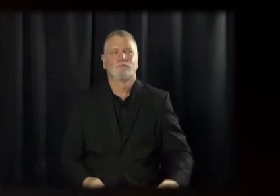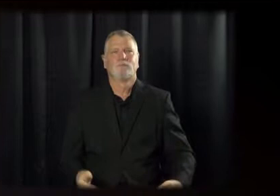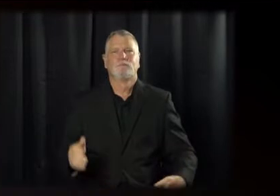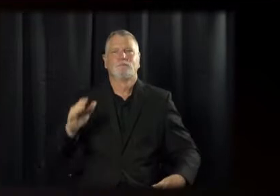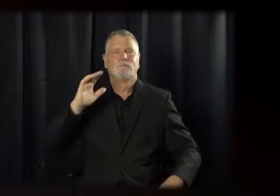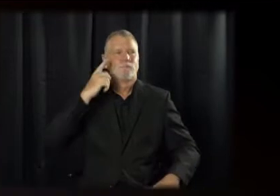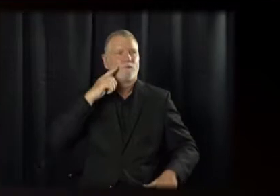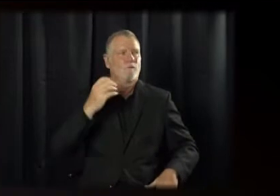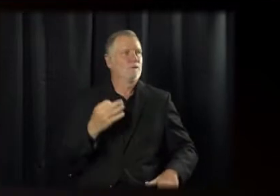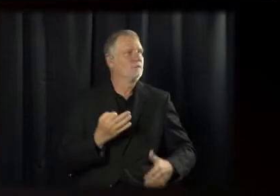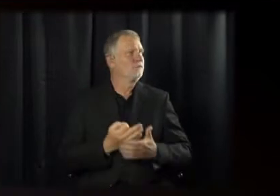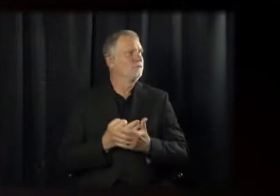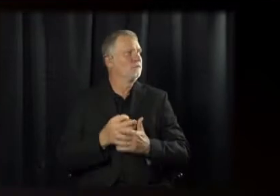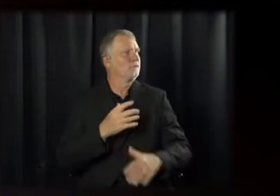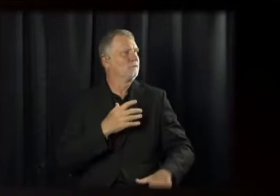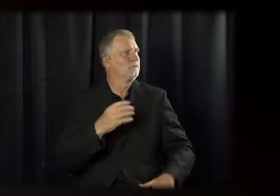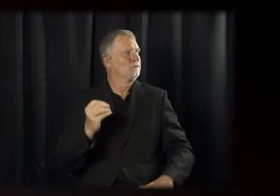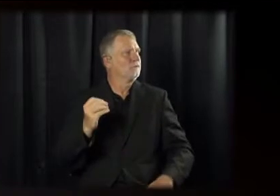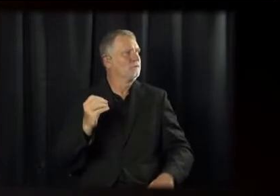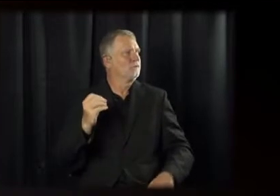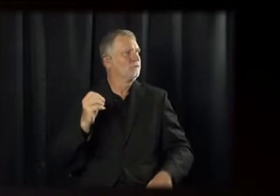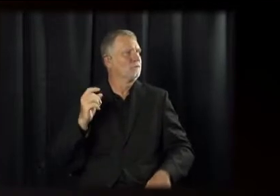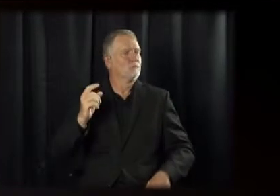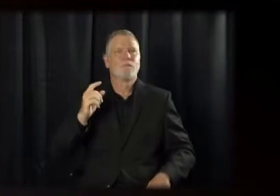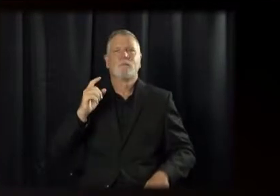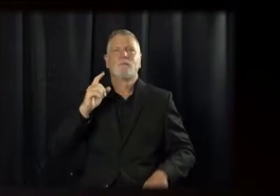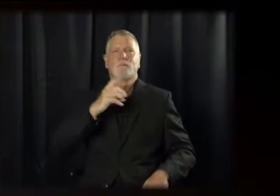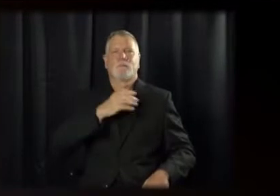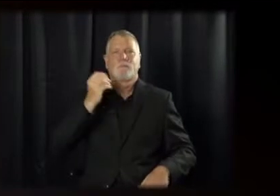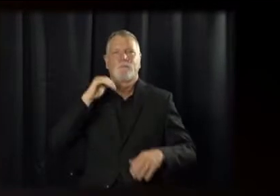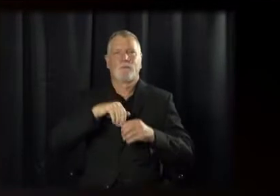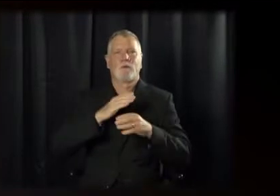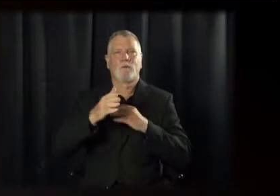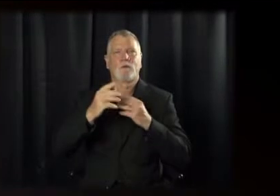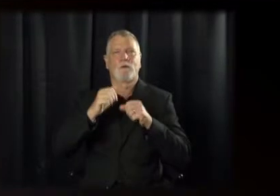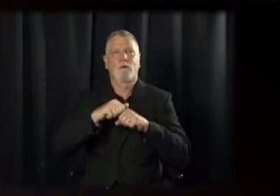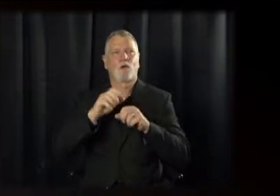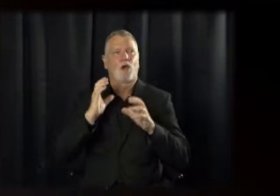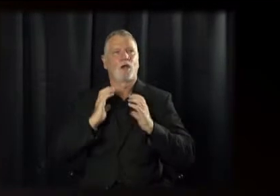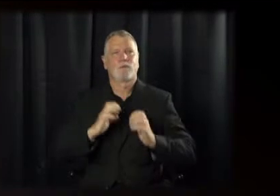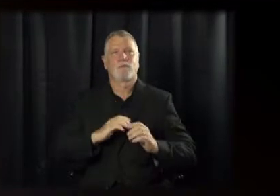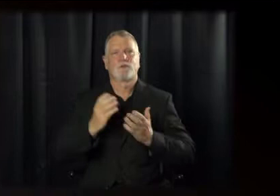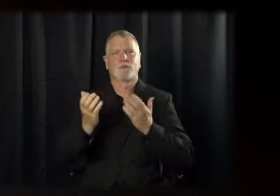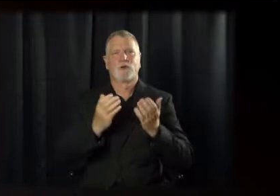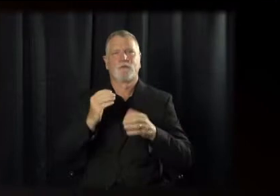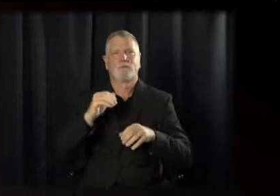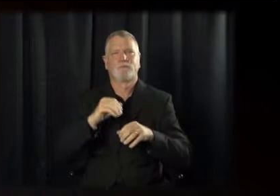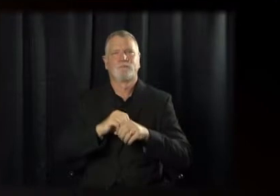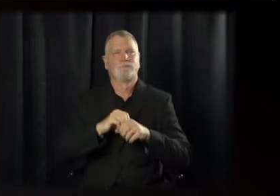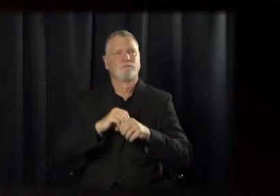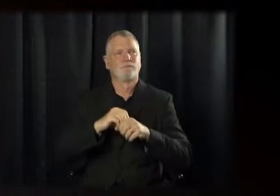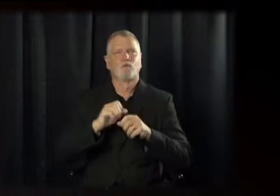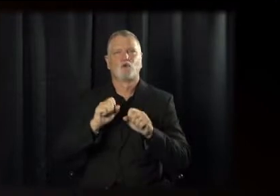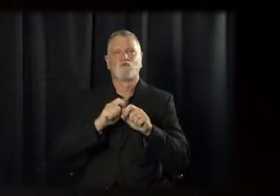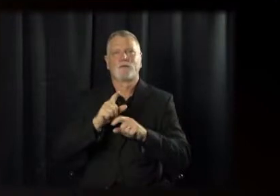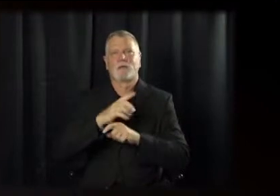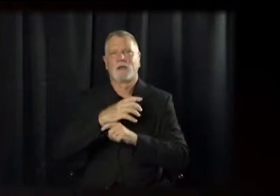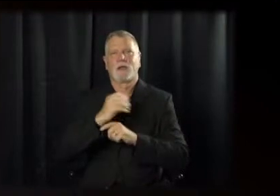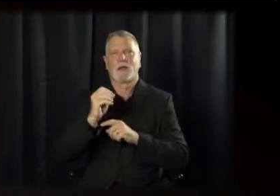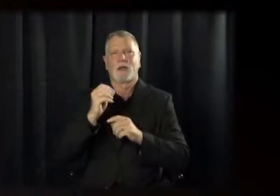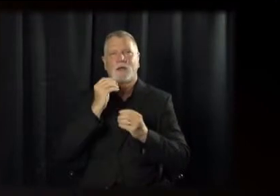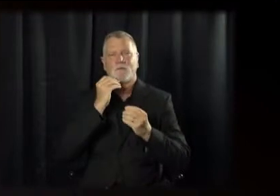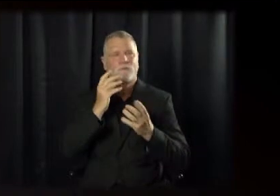amounts of funding towards addressing and improving operations across Prepa's customer service functions, transmission and